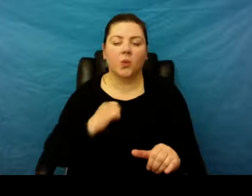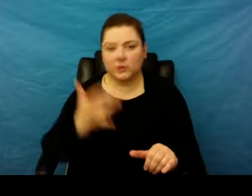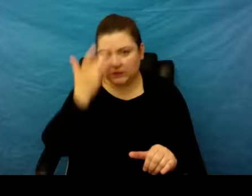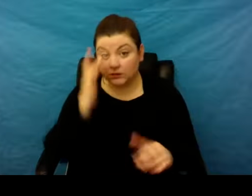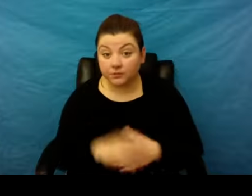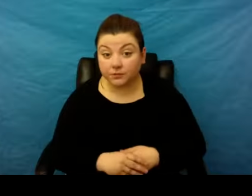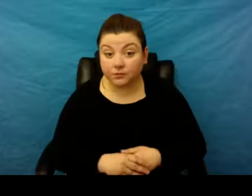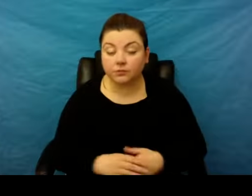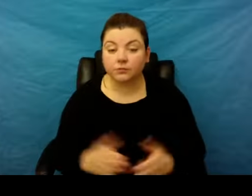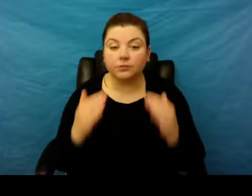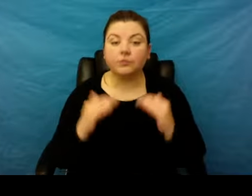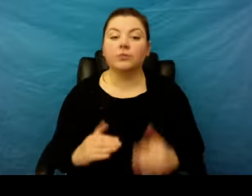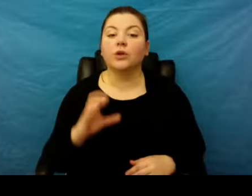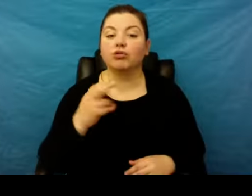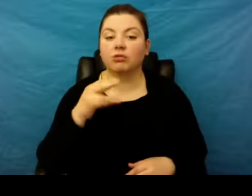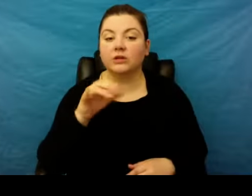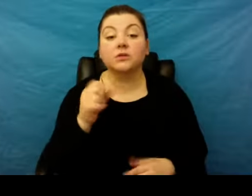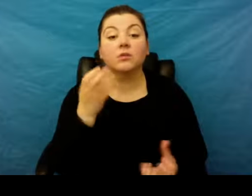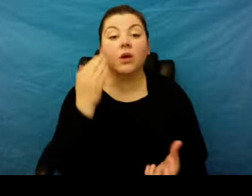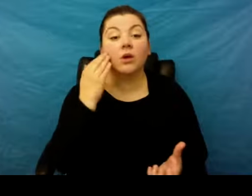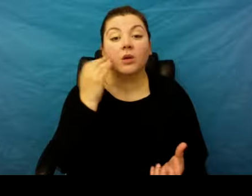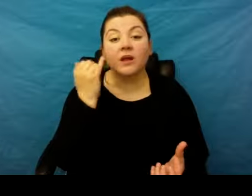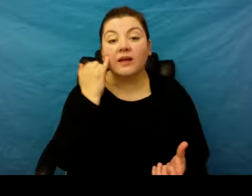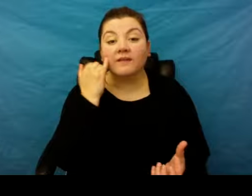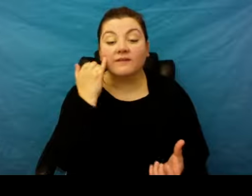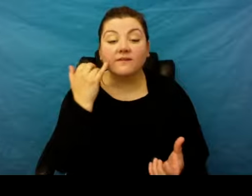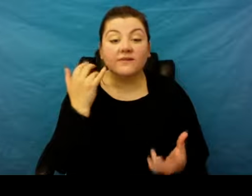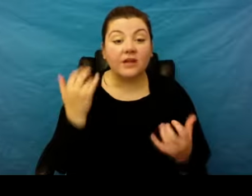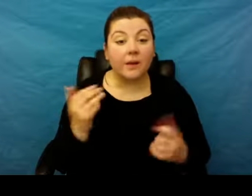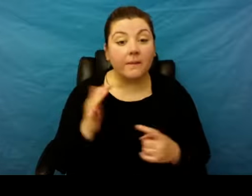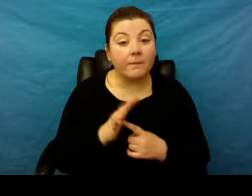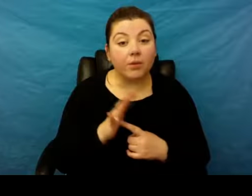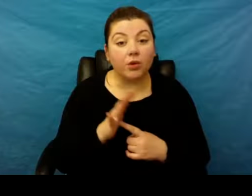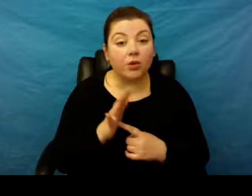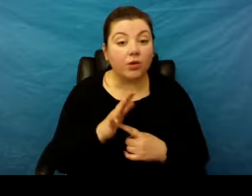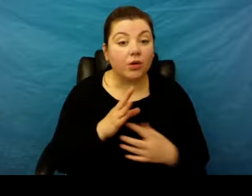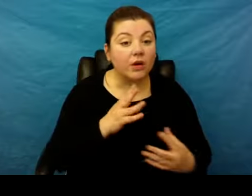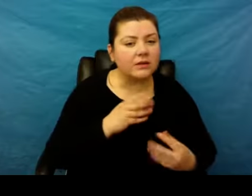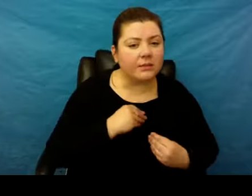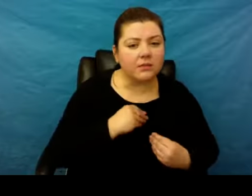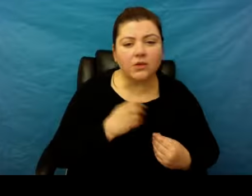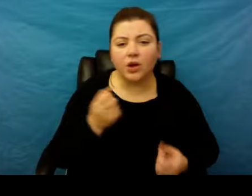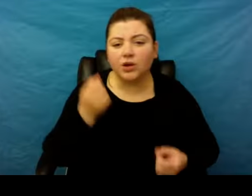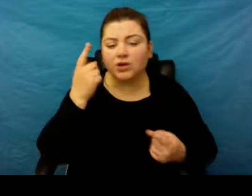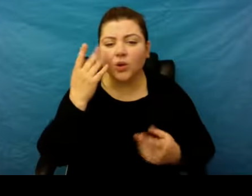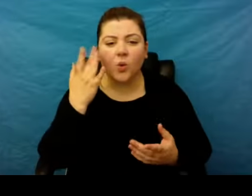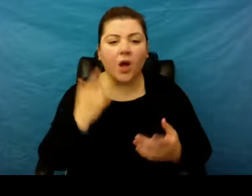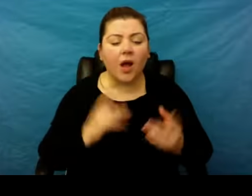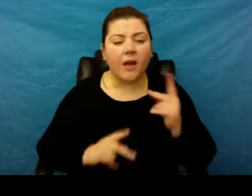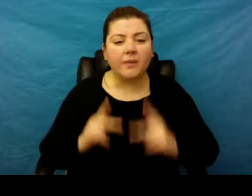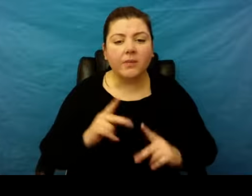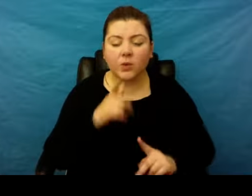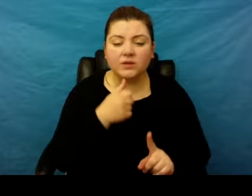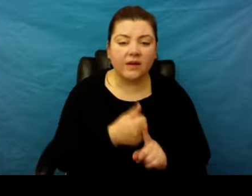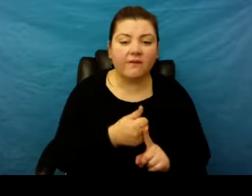disease. Chris Solis, is there an emerging understanding or hypothesis surrounding contributing to why certain younger patients in their 30s and 50s have